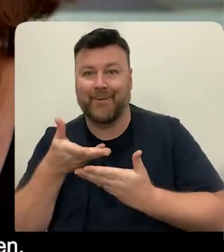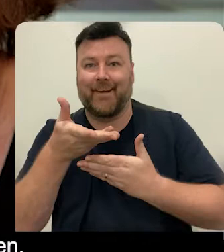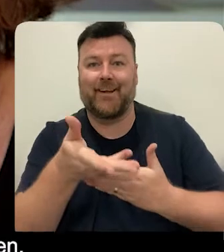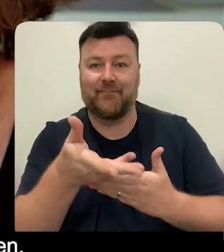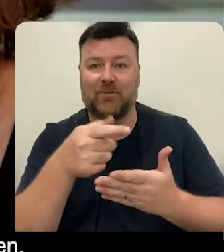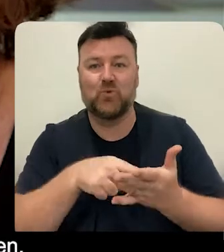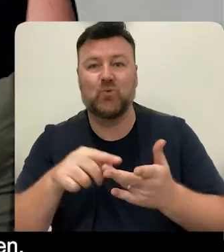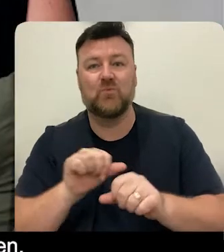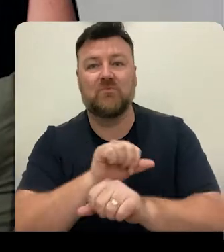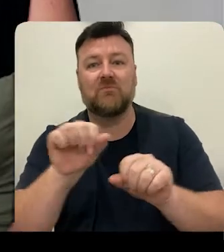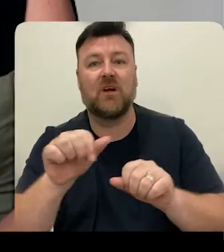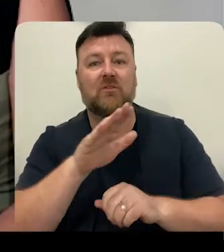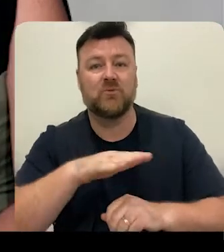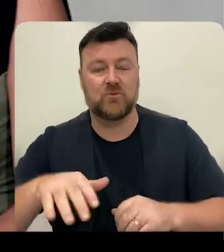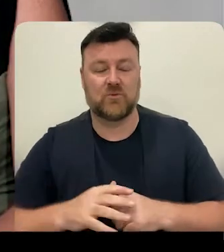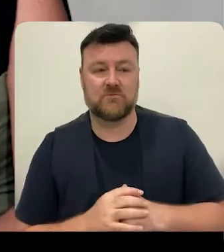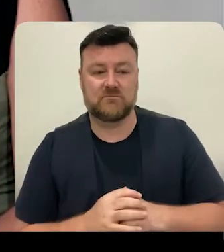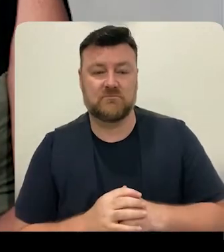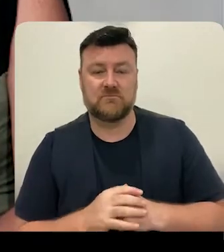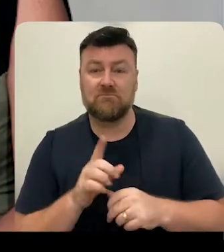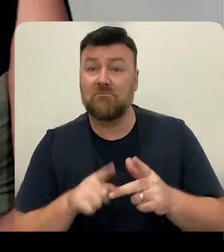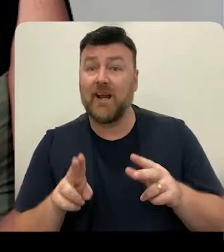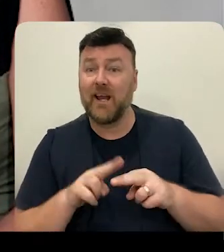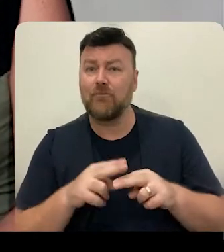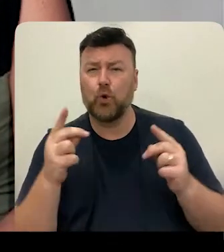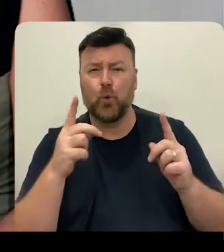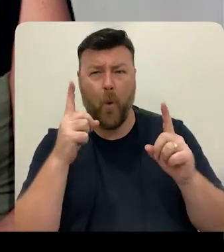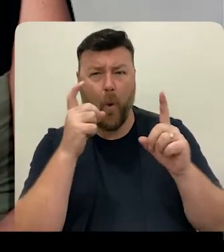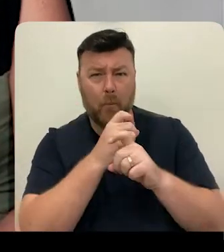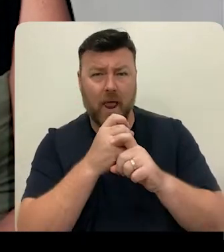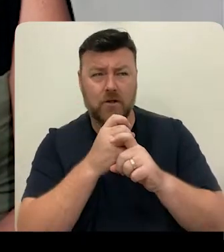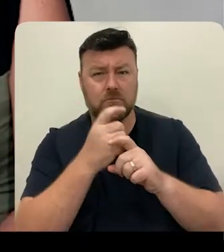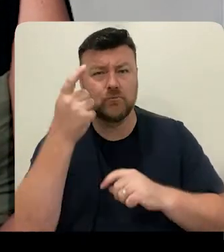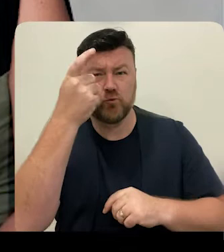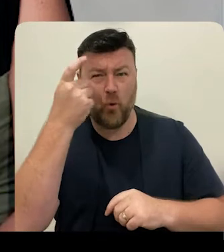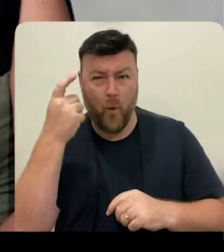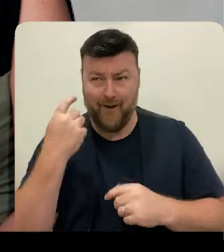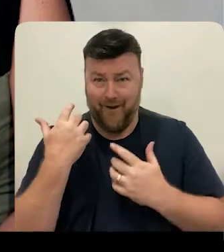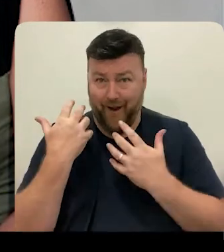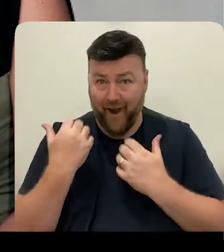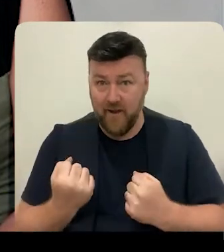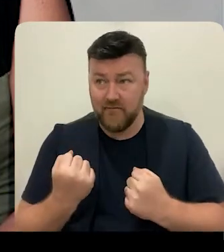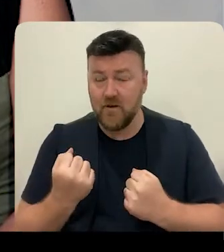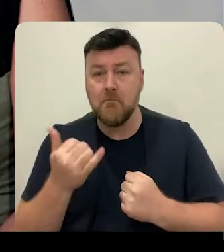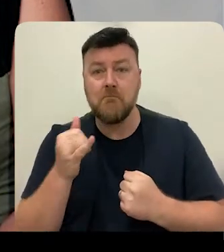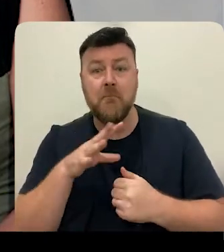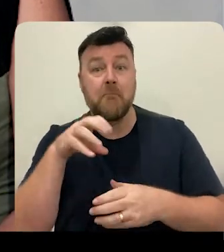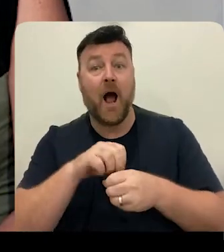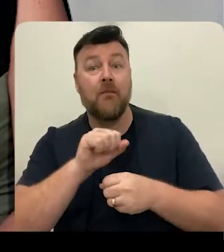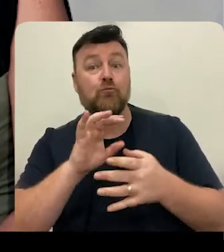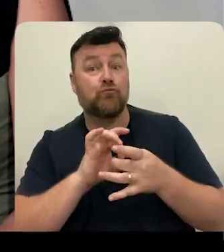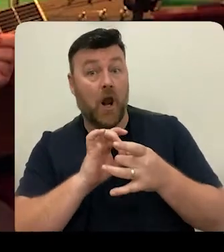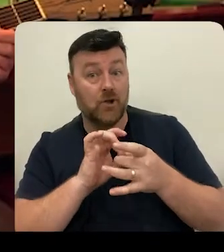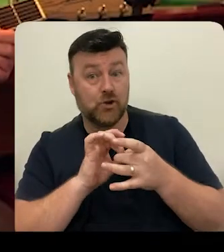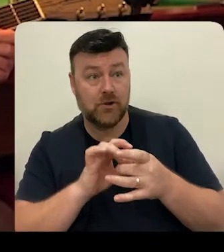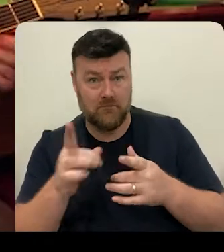effects to their children. For the complex trauma survivor who's experienced interpersonal trauma within a